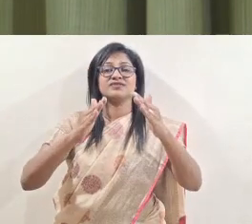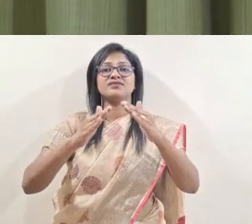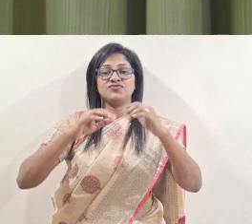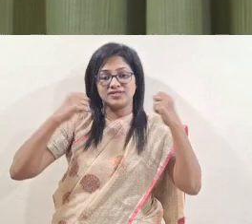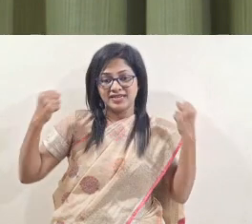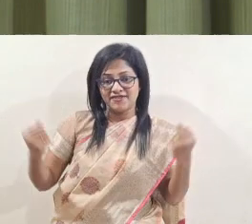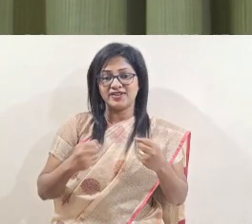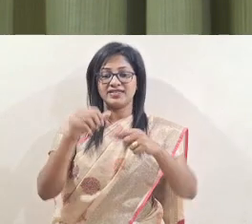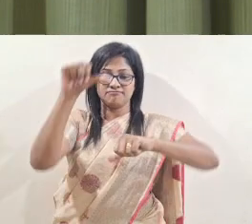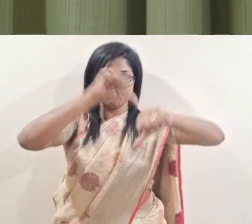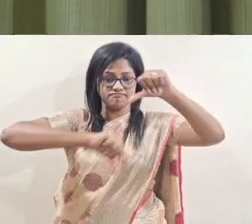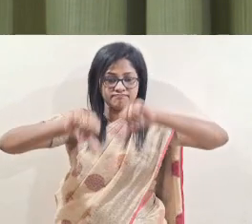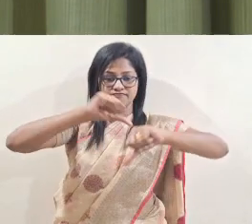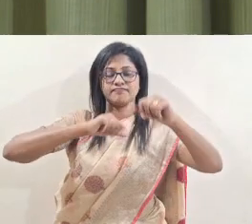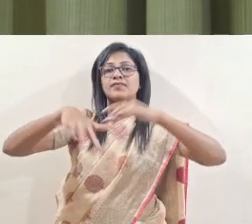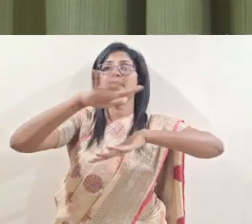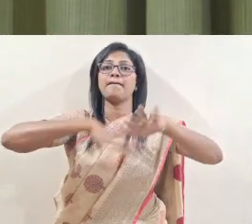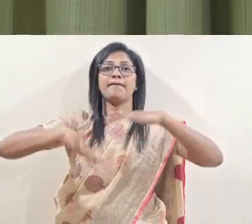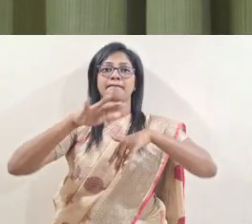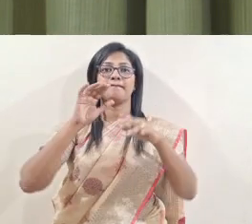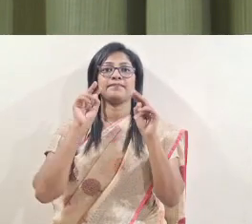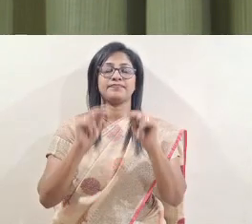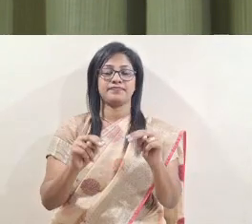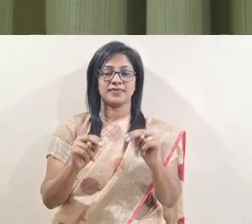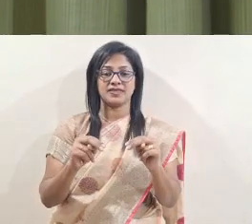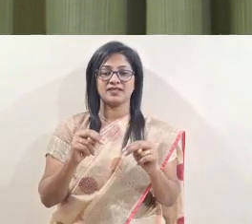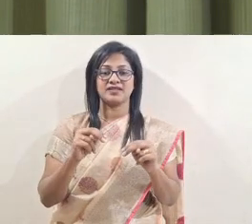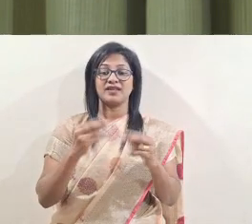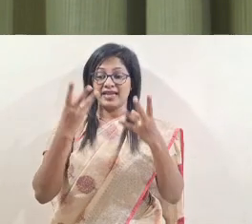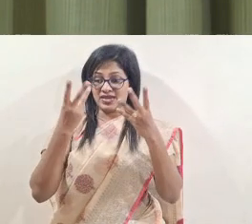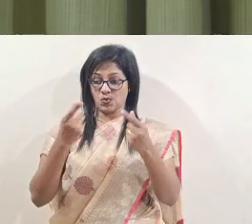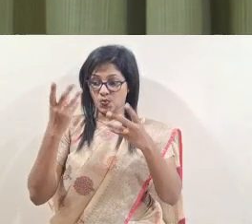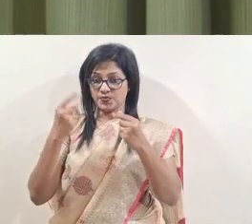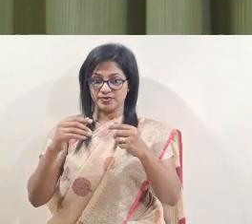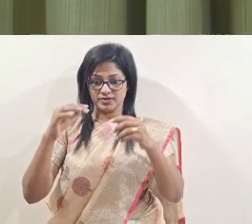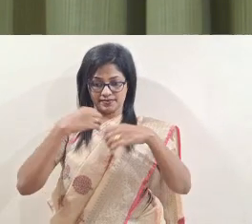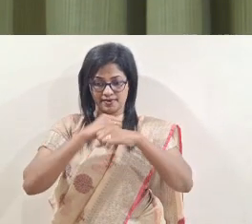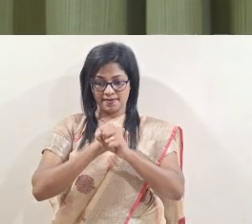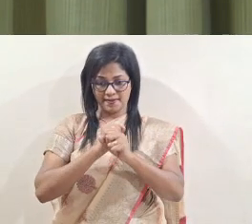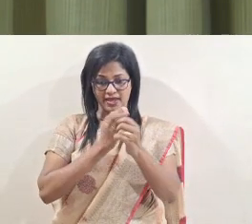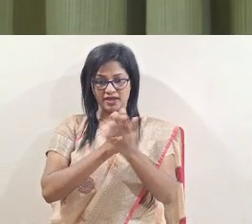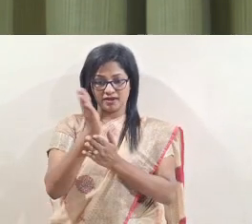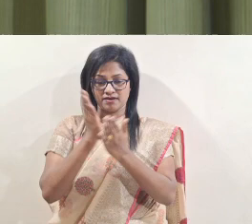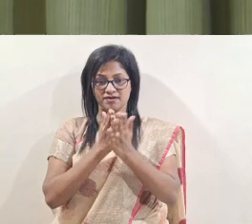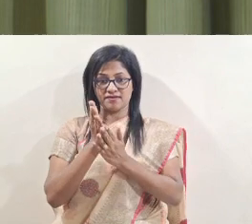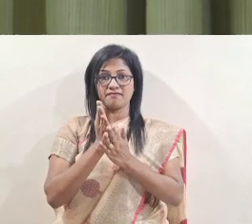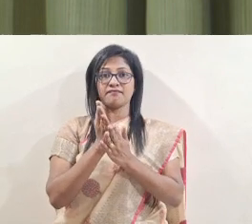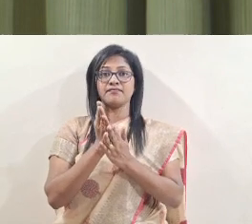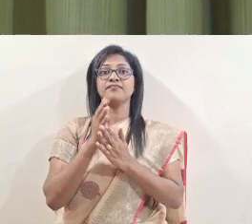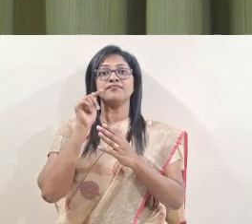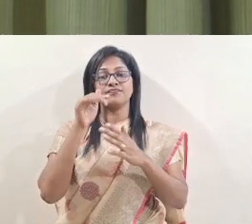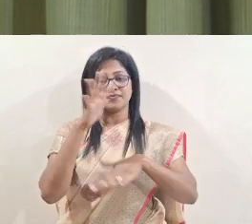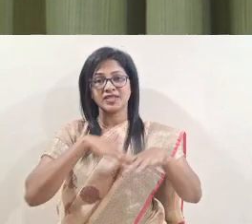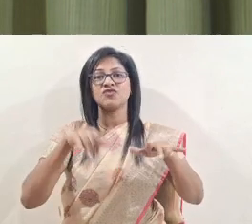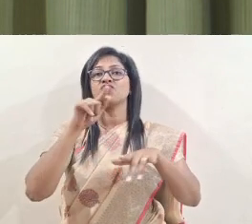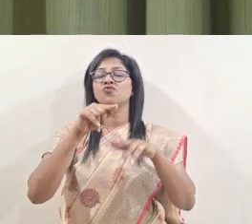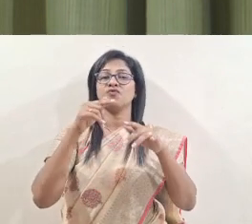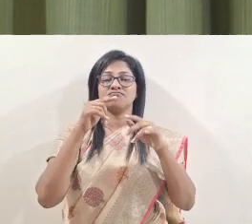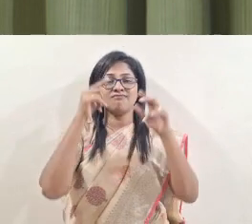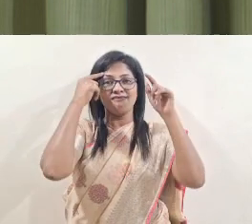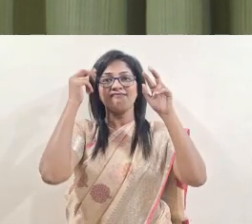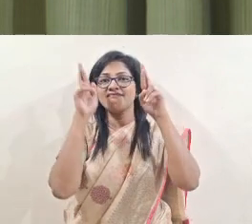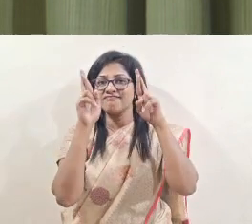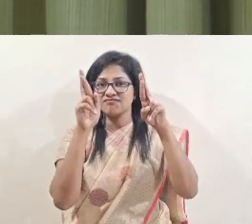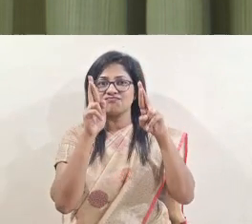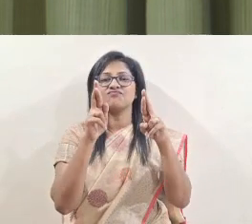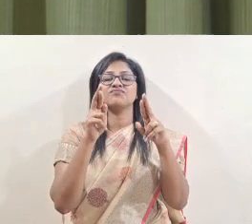Scientific planning means until it is quantitatively built up, our planning measures, I think that your intuition, experience planning will